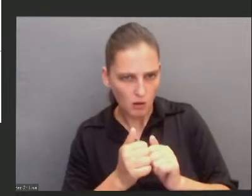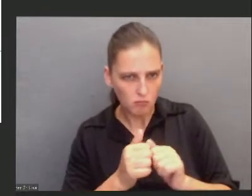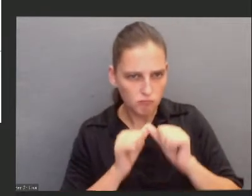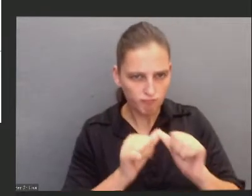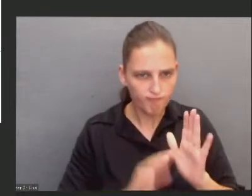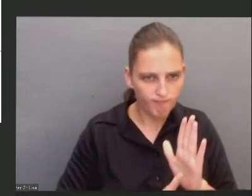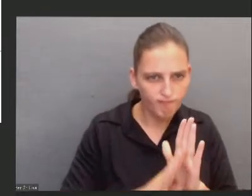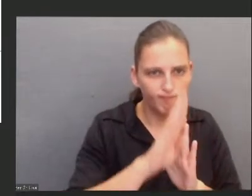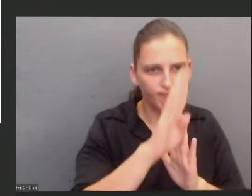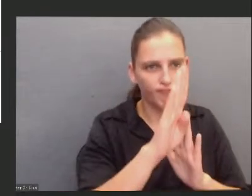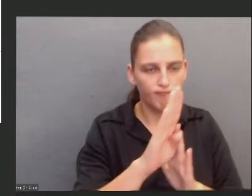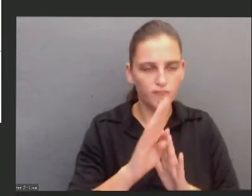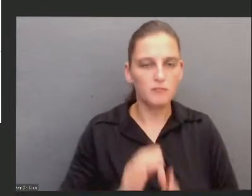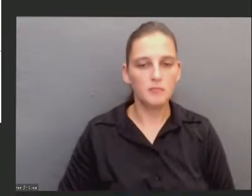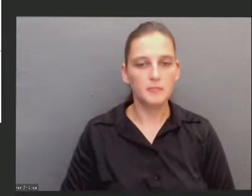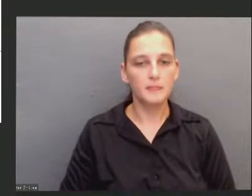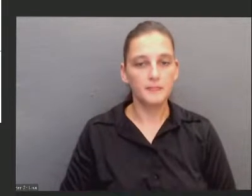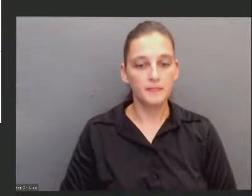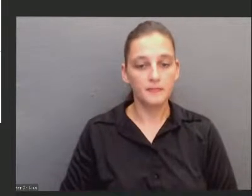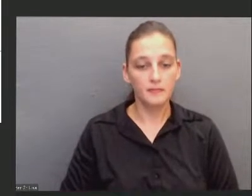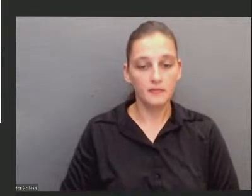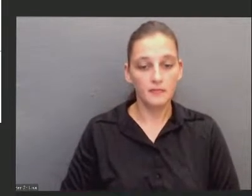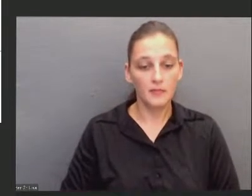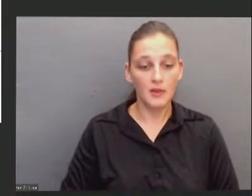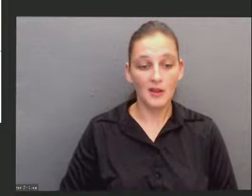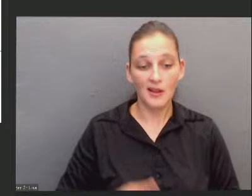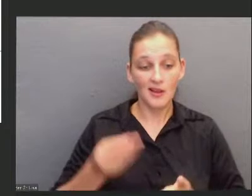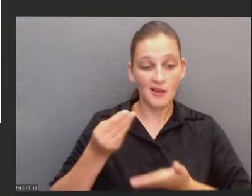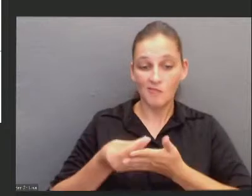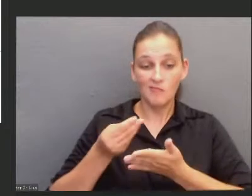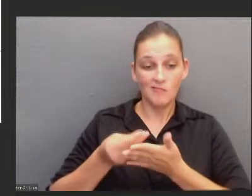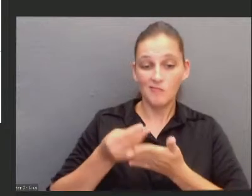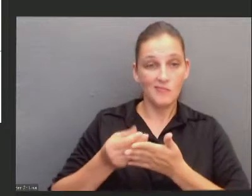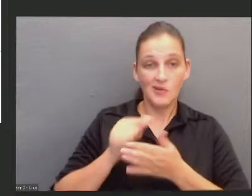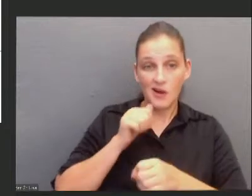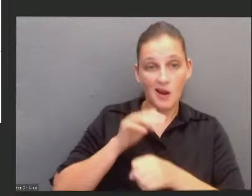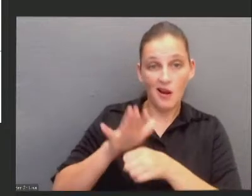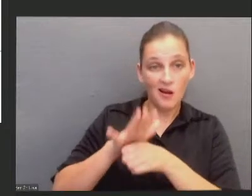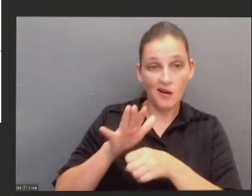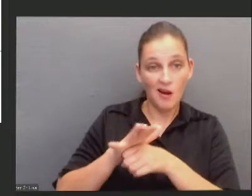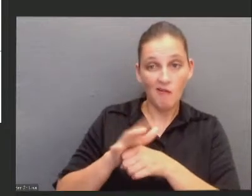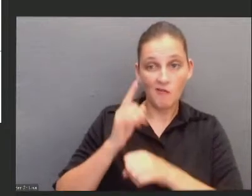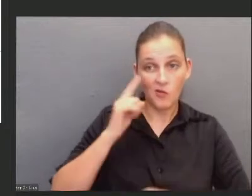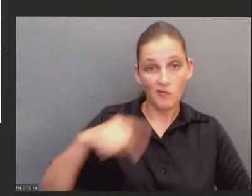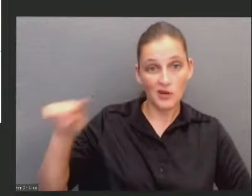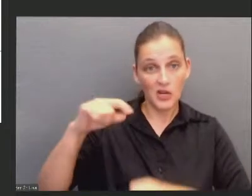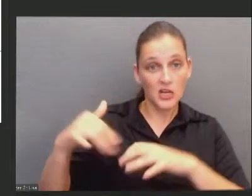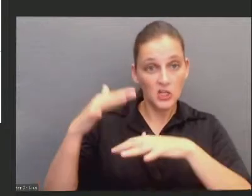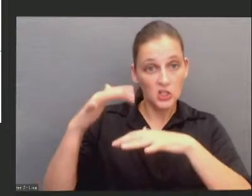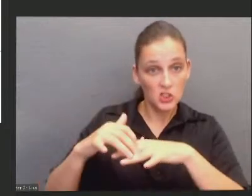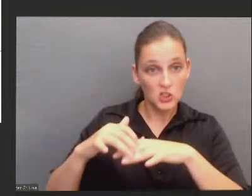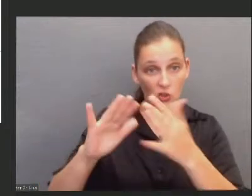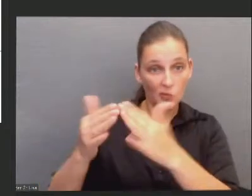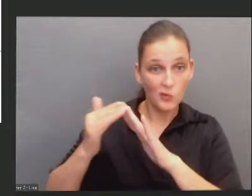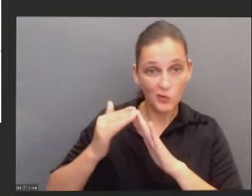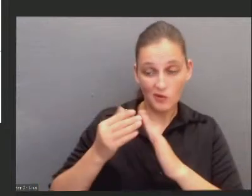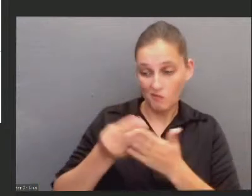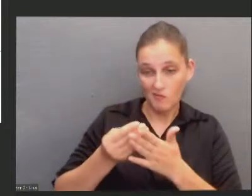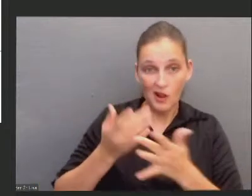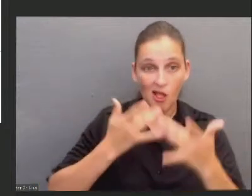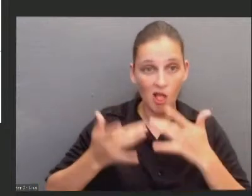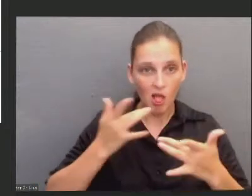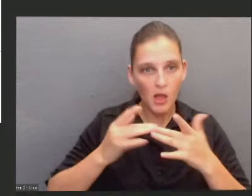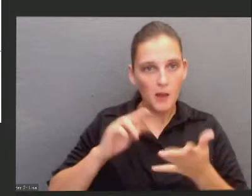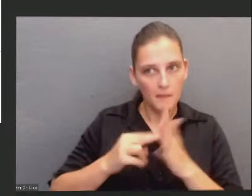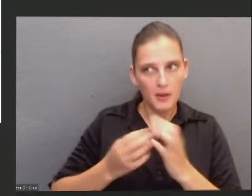The lack of appropriate funding for Indian health service has left many indigenous and people vulnerable to disease,